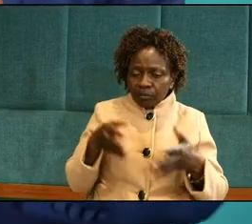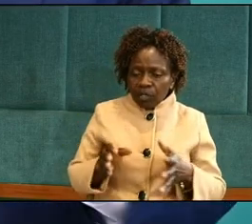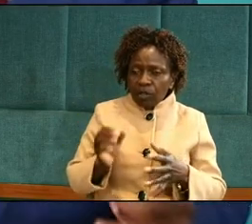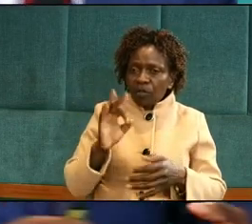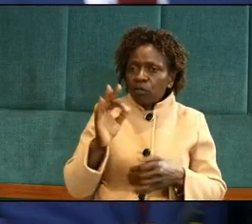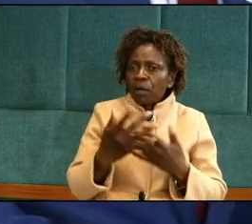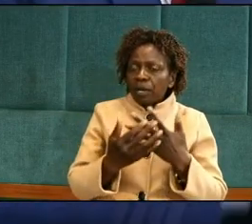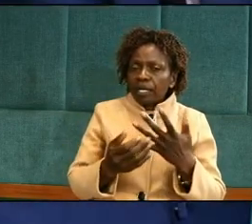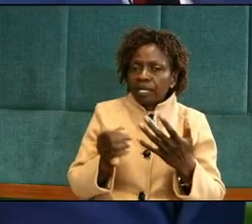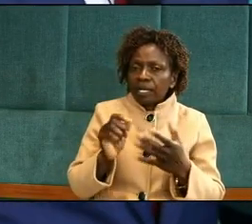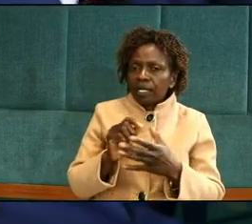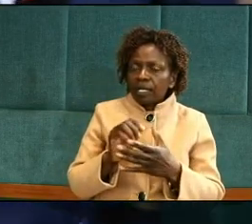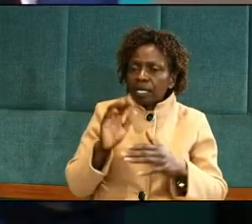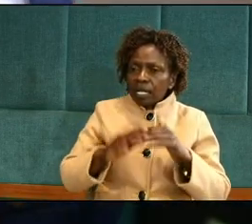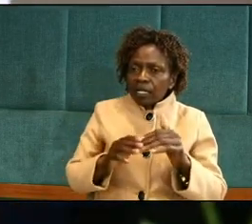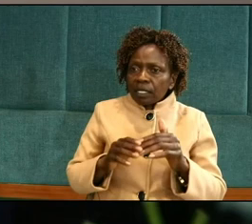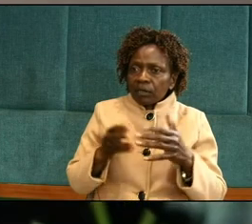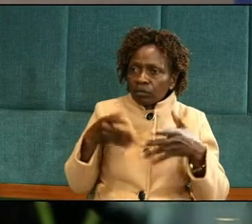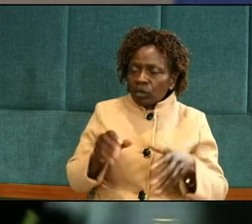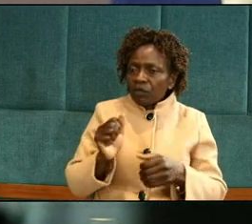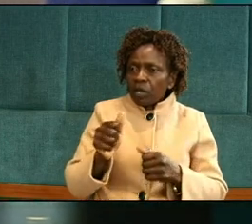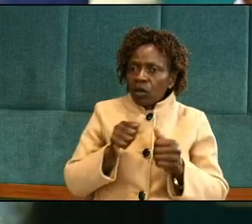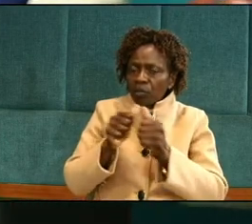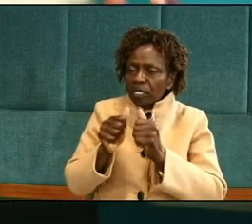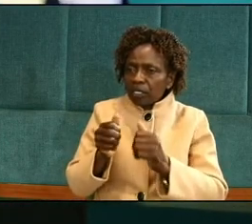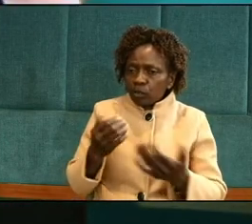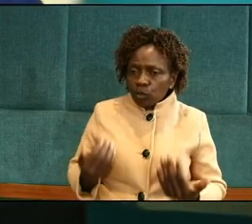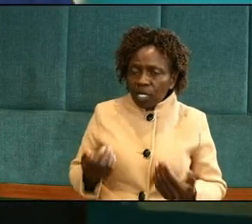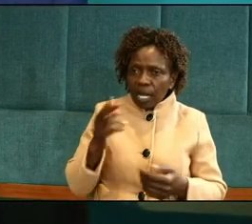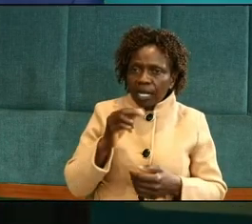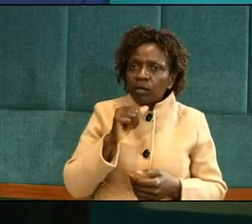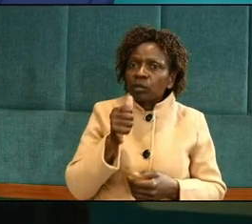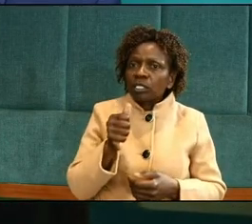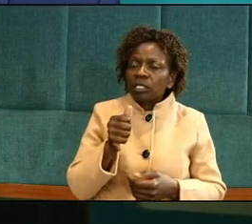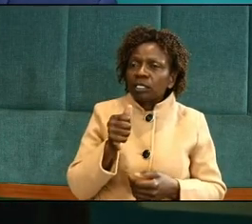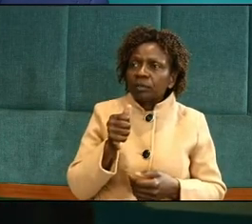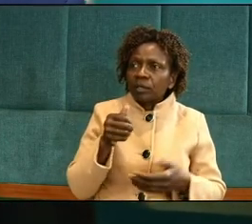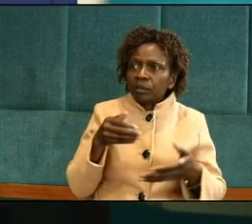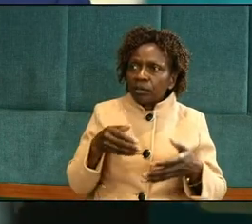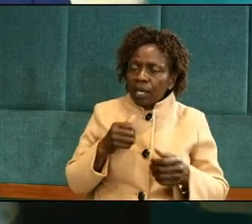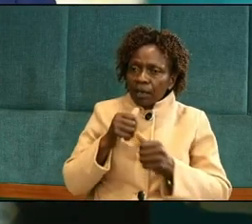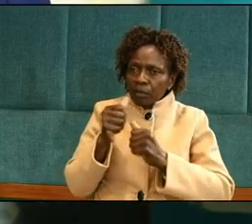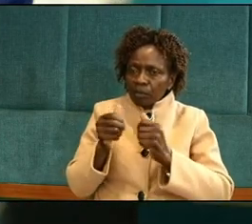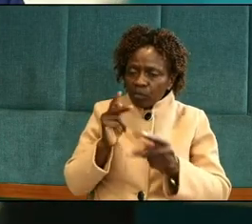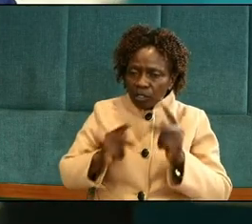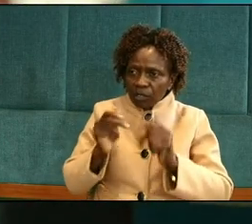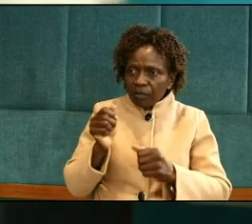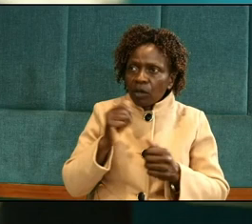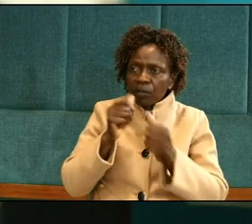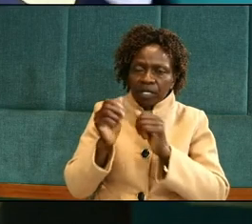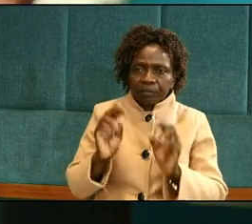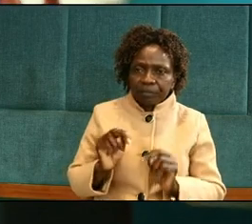love rather than an outcome of your competition. Children are not a proceed of your competition. And